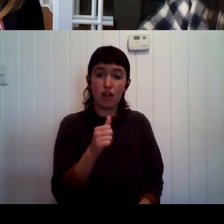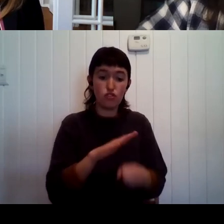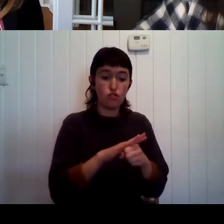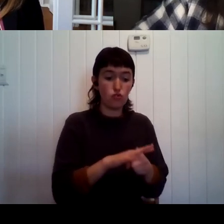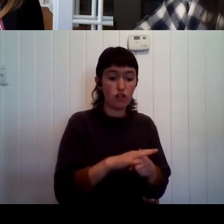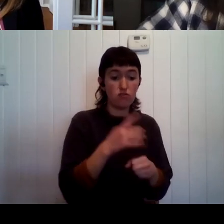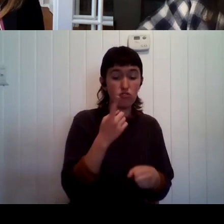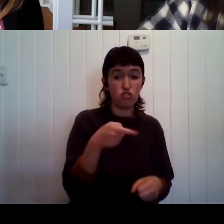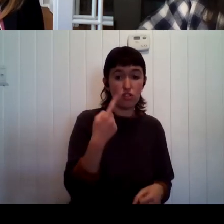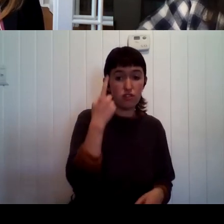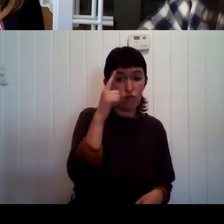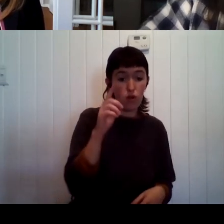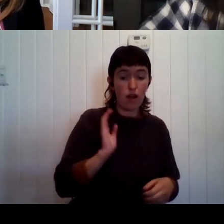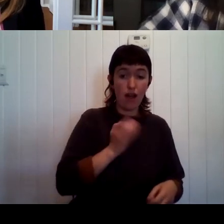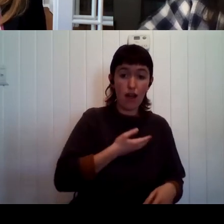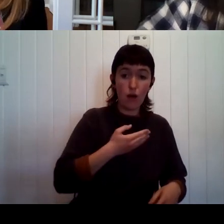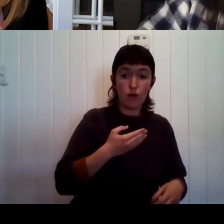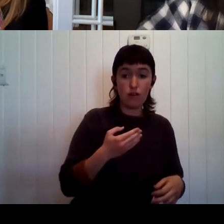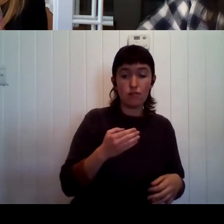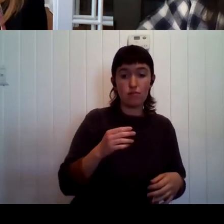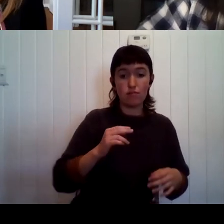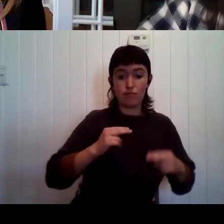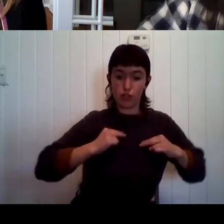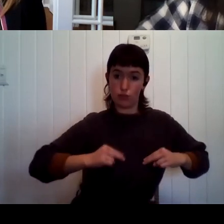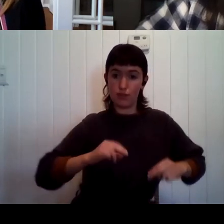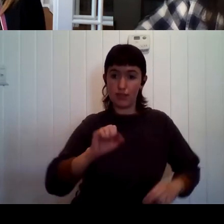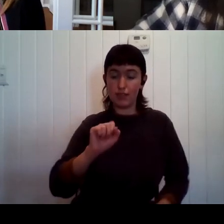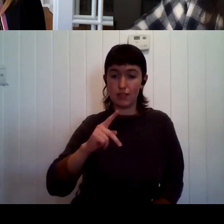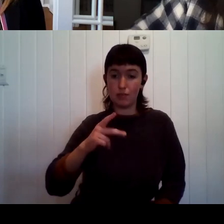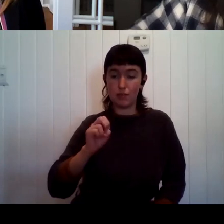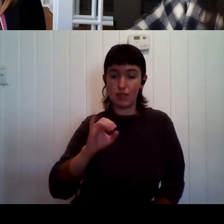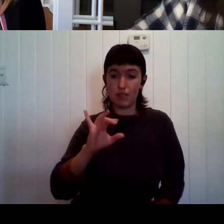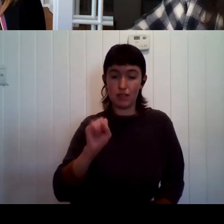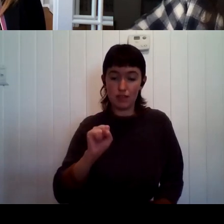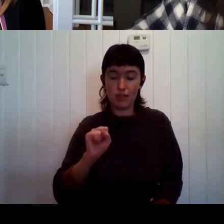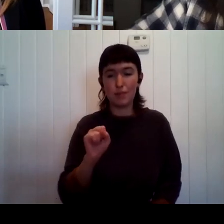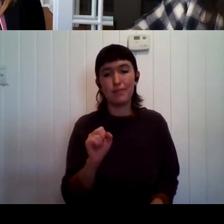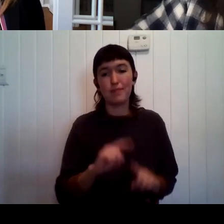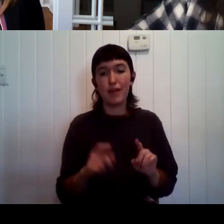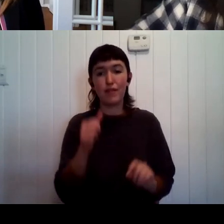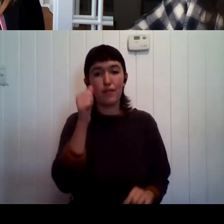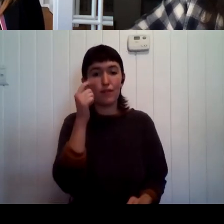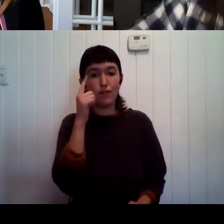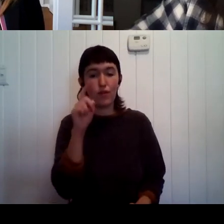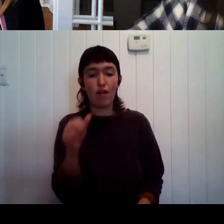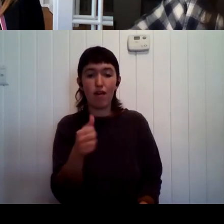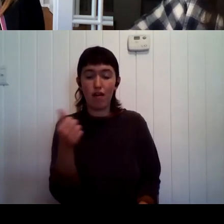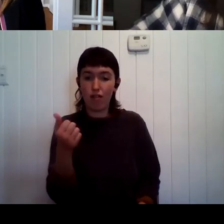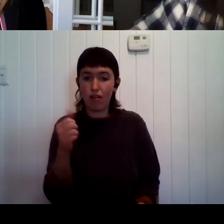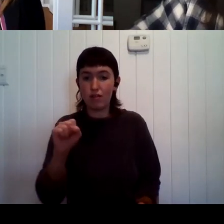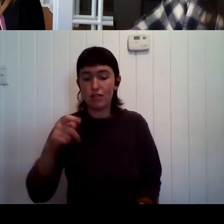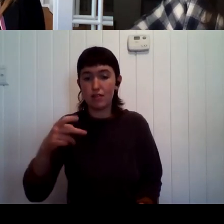other species. And if we continue at this trajectory, it's going to be the strongest wins, and the strongest will